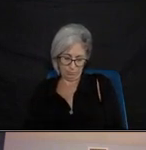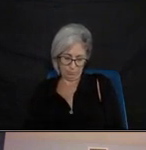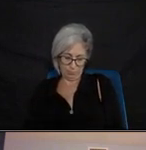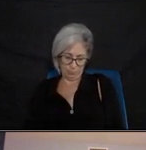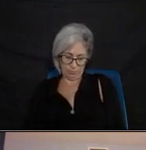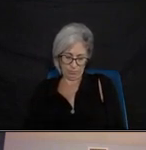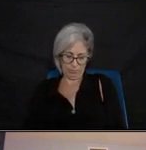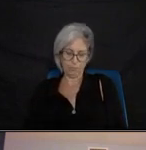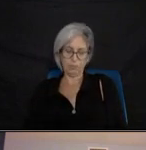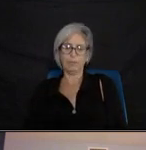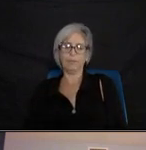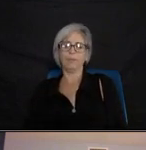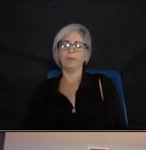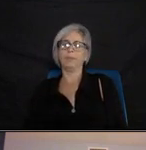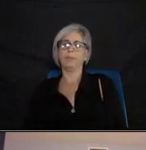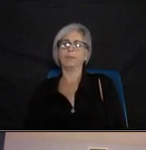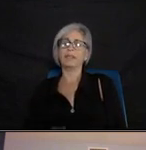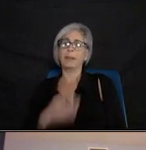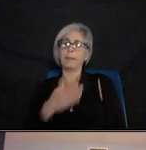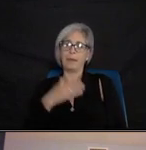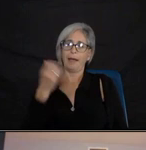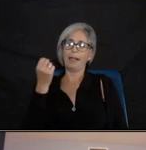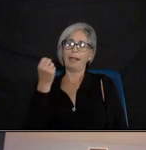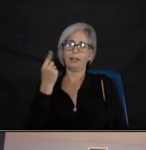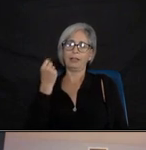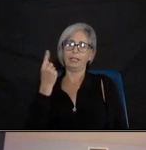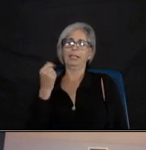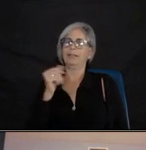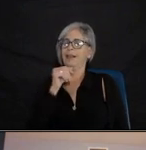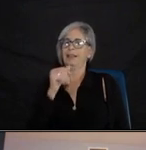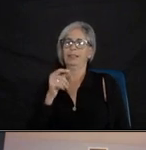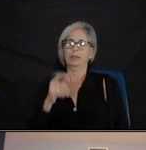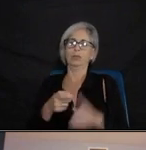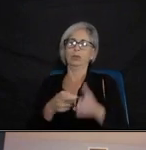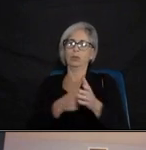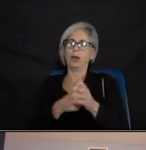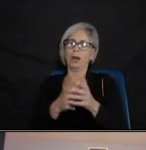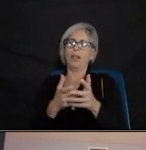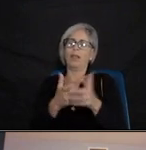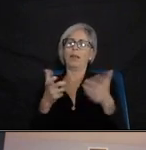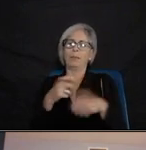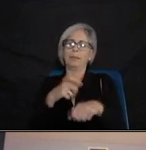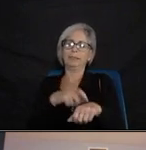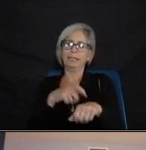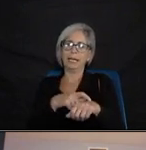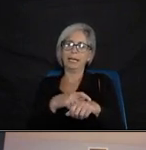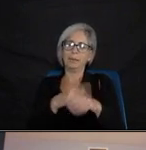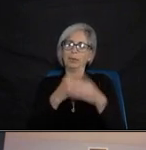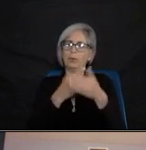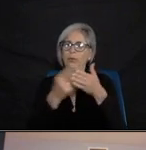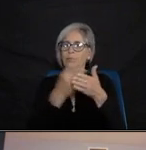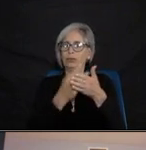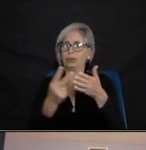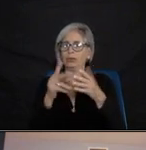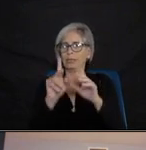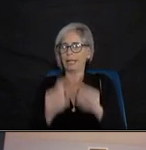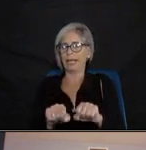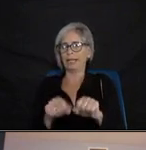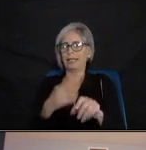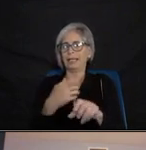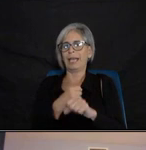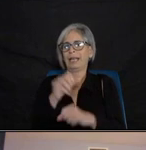considering my understanding is it really doesn't take that much time. Within a few weeks, we could get an updated